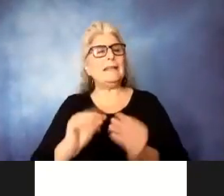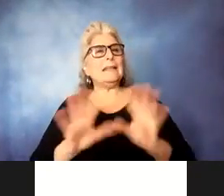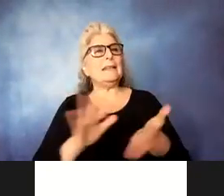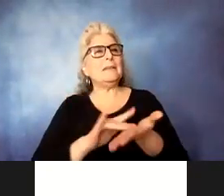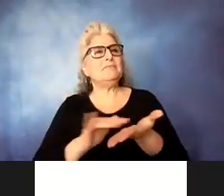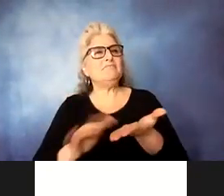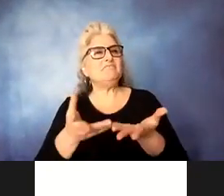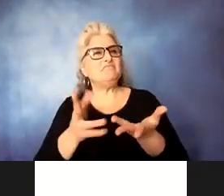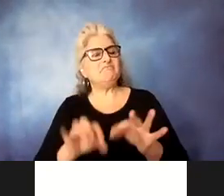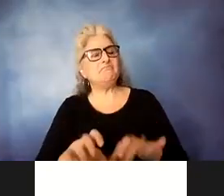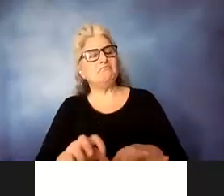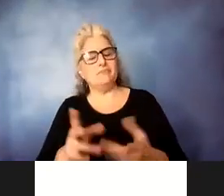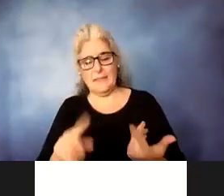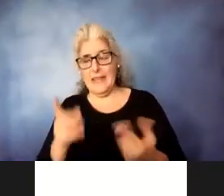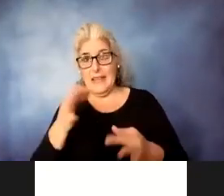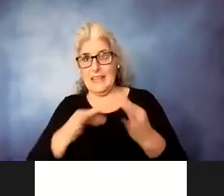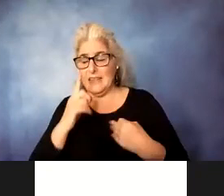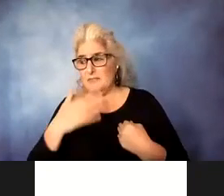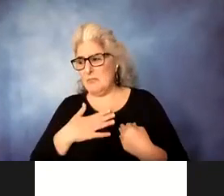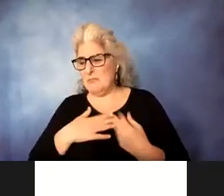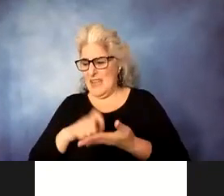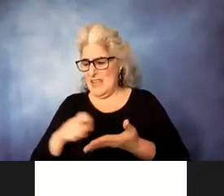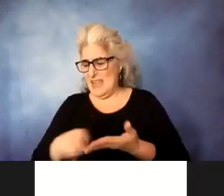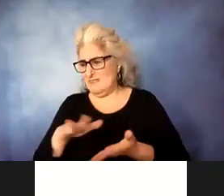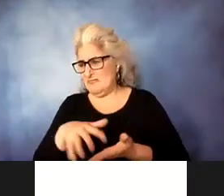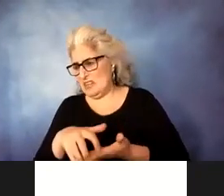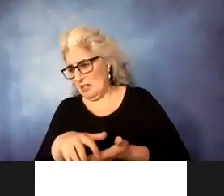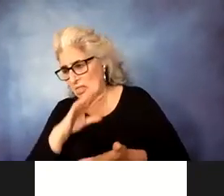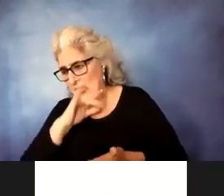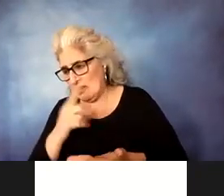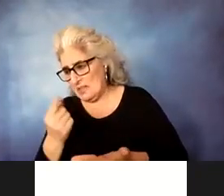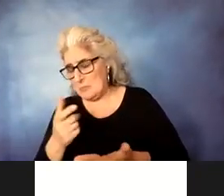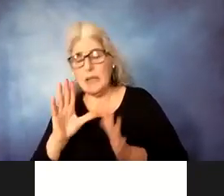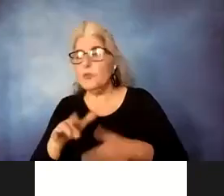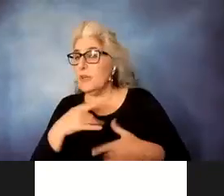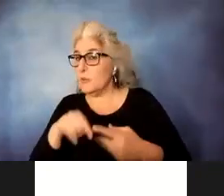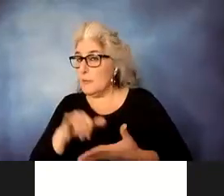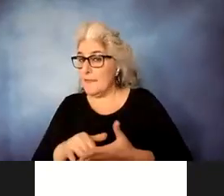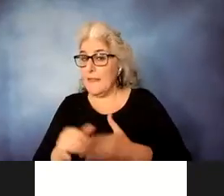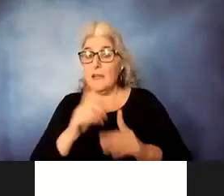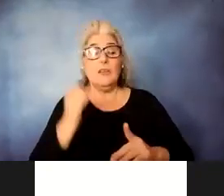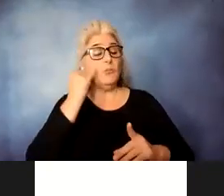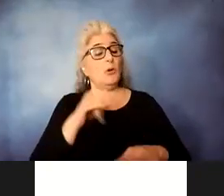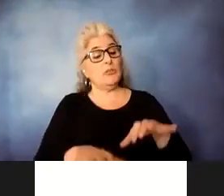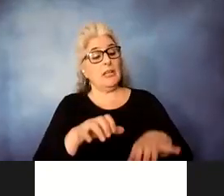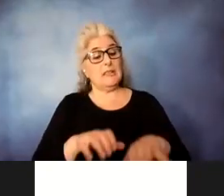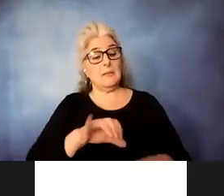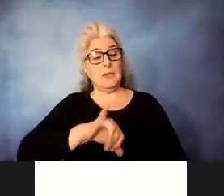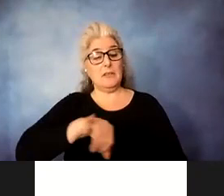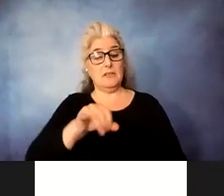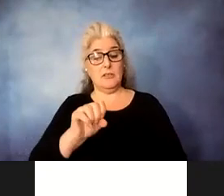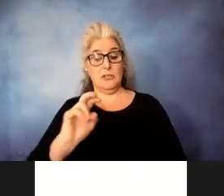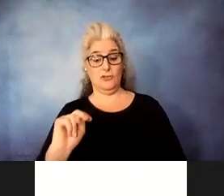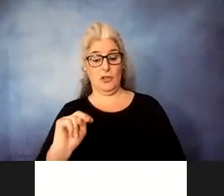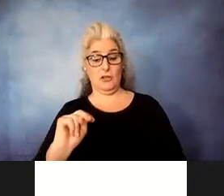Doe, and when I select as the write-in candidate, and when I select OK, John Doe appears as my first choice candidate